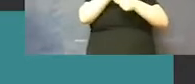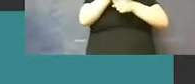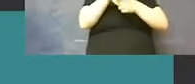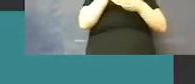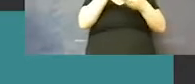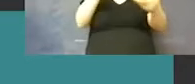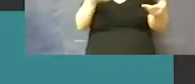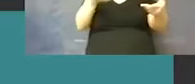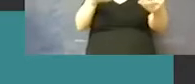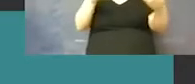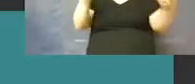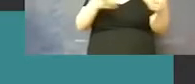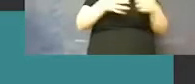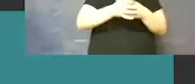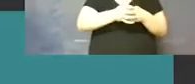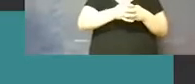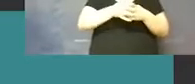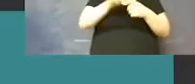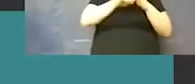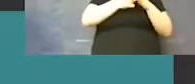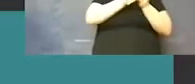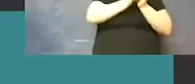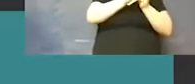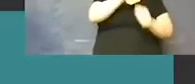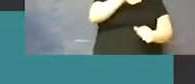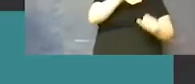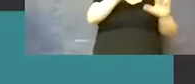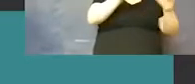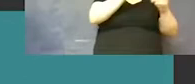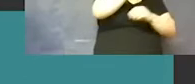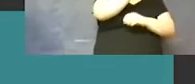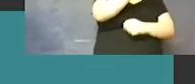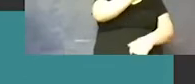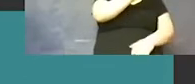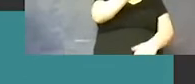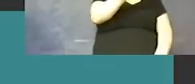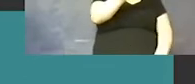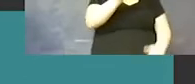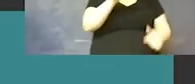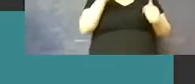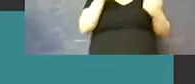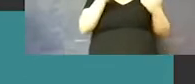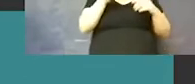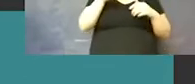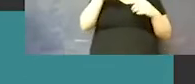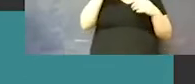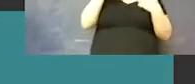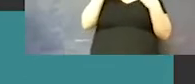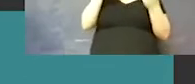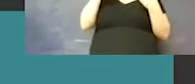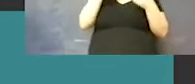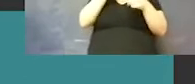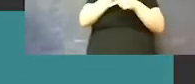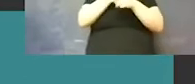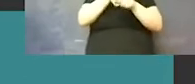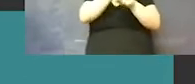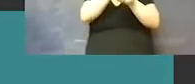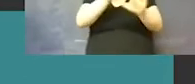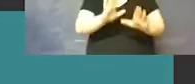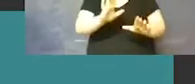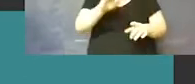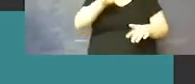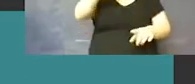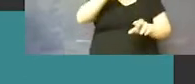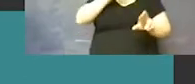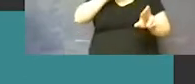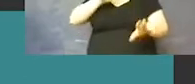see here, they started with phase 1A, which includes a group of folks, mostly health care workers, first responders, last responders. But there